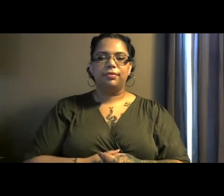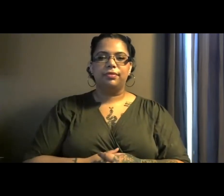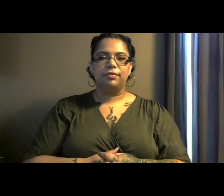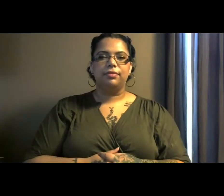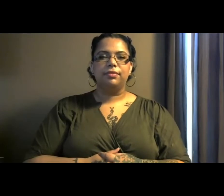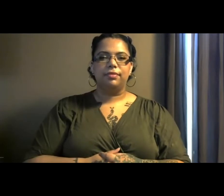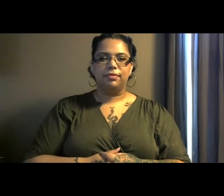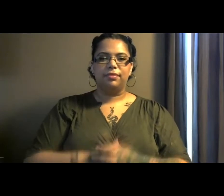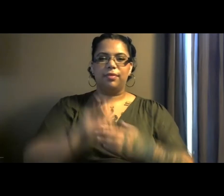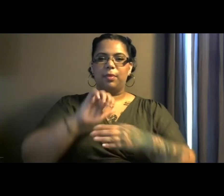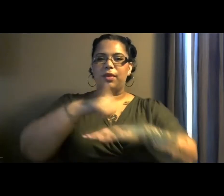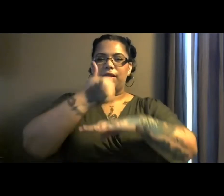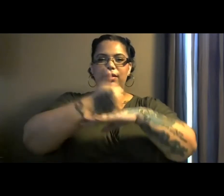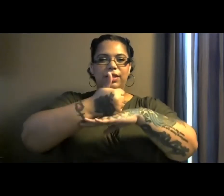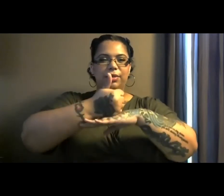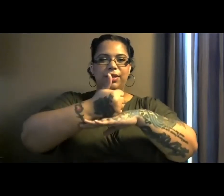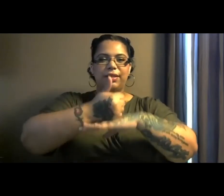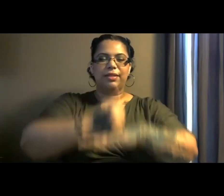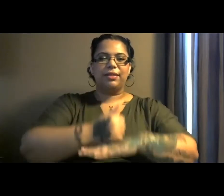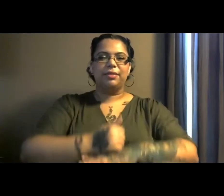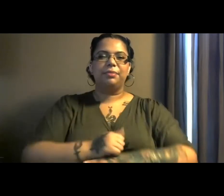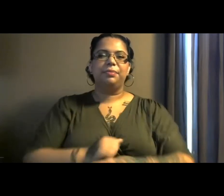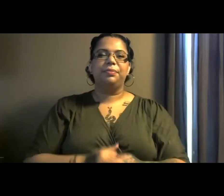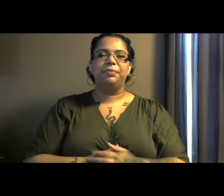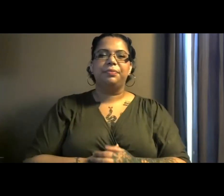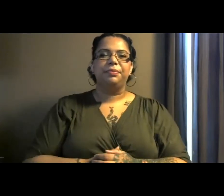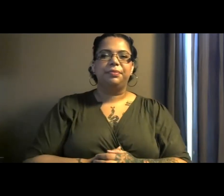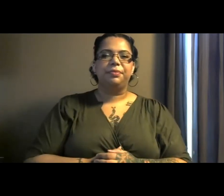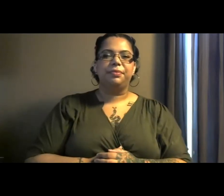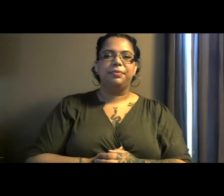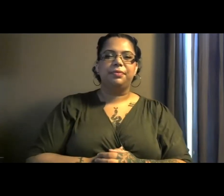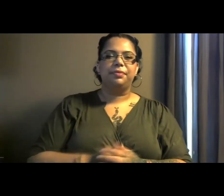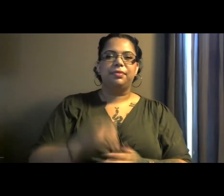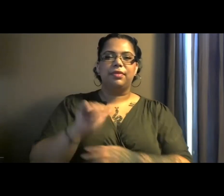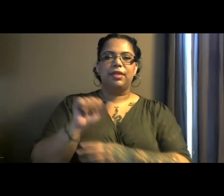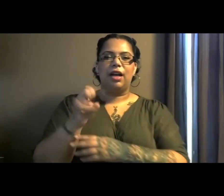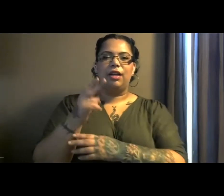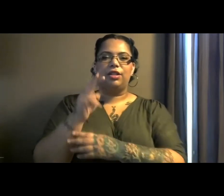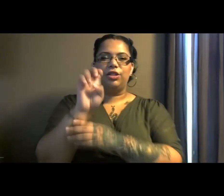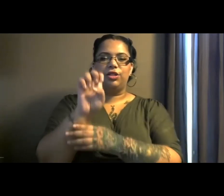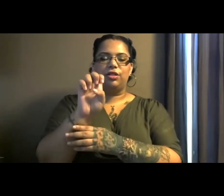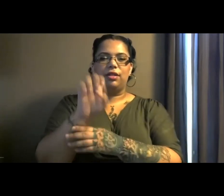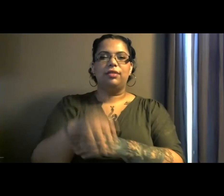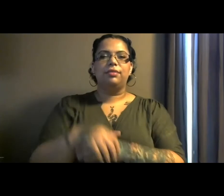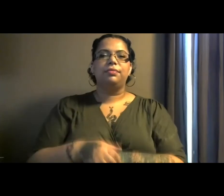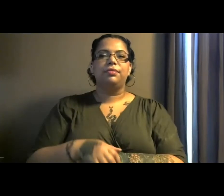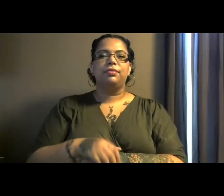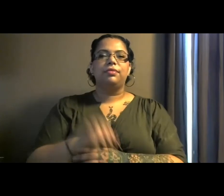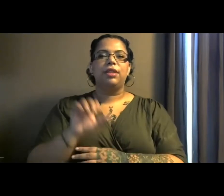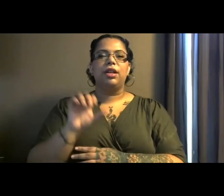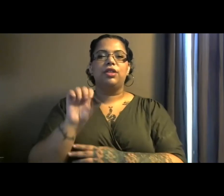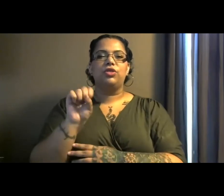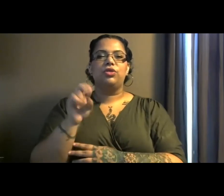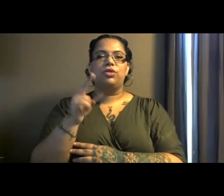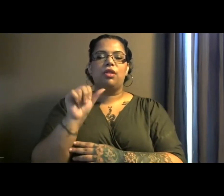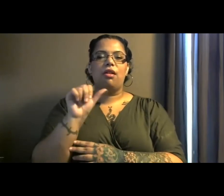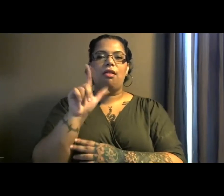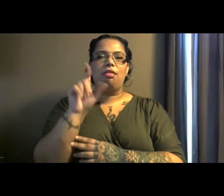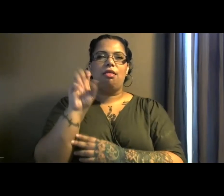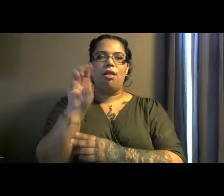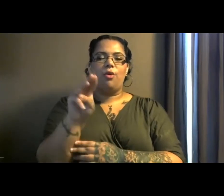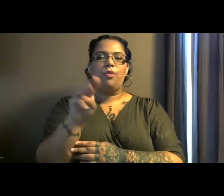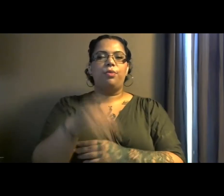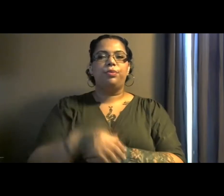And so it is. Amen. Ashlee. Shalom.